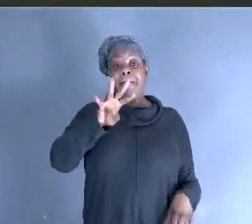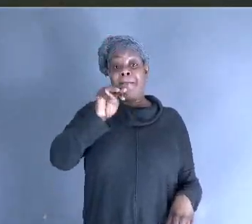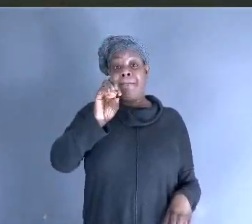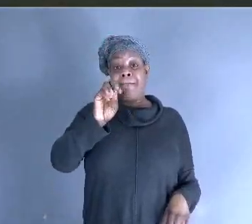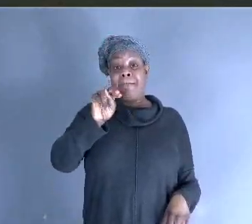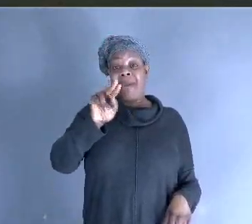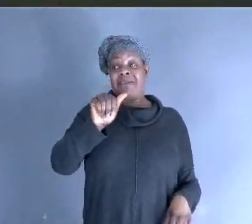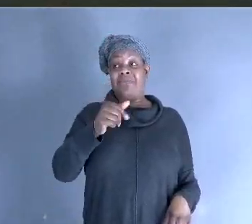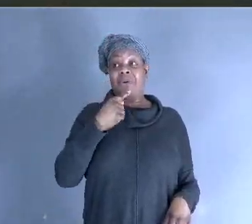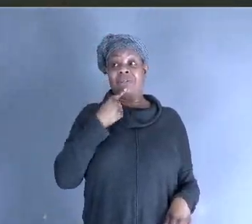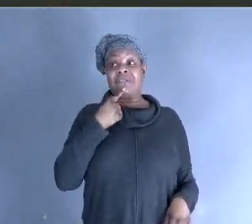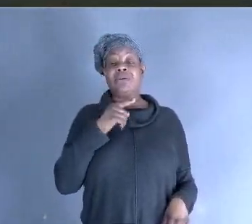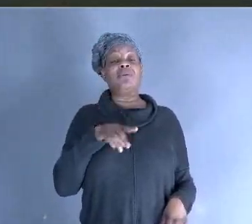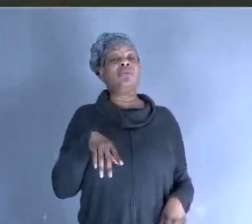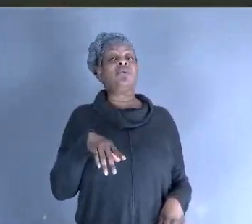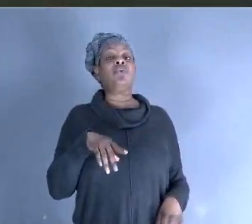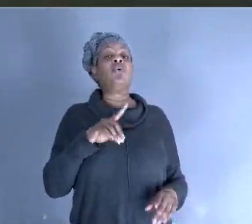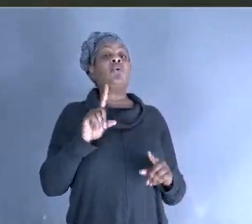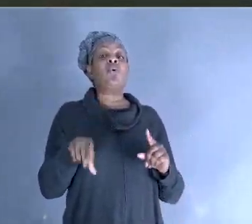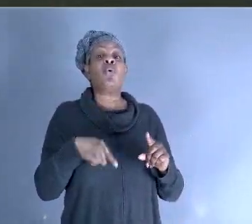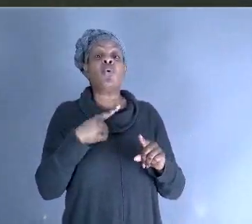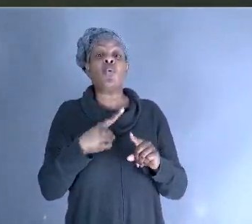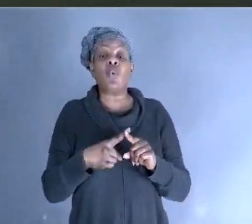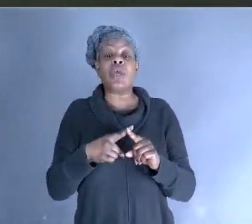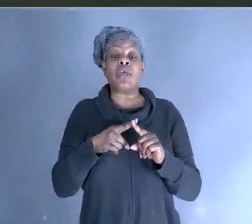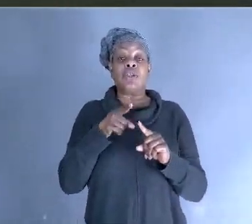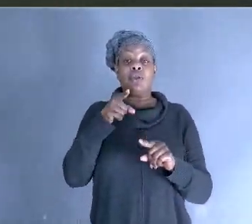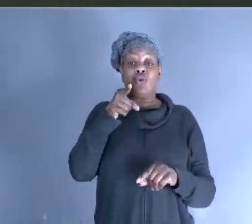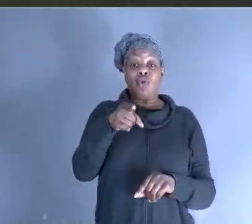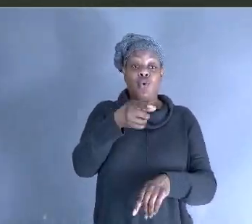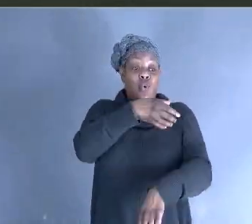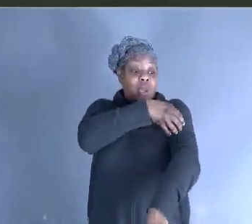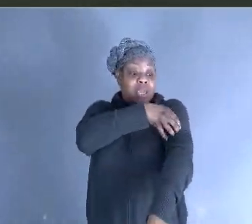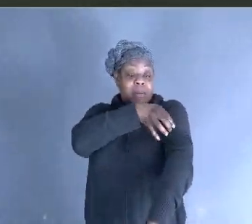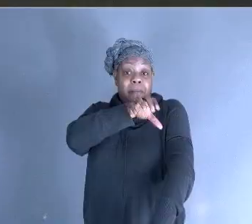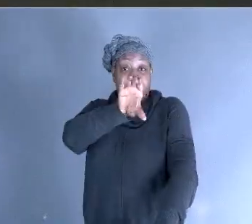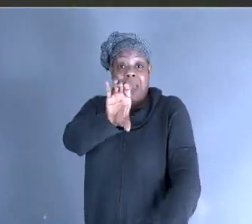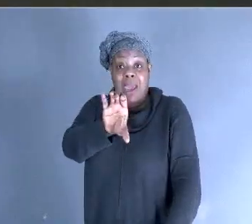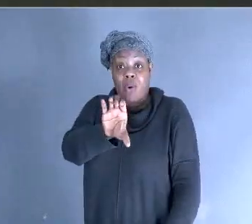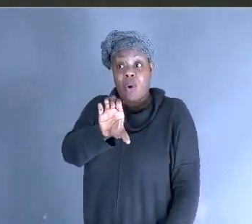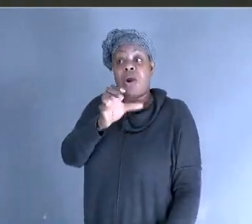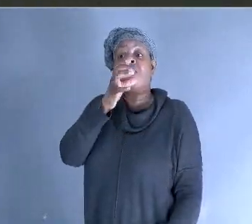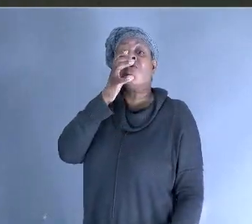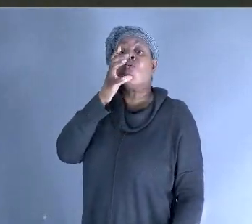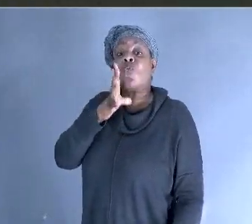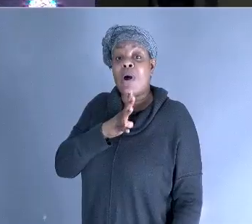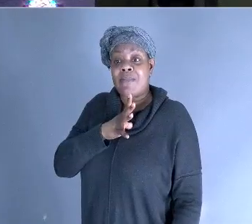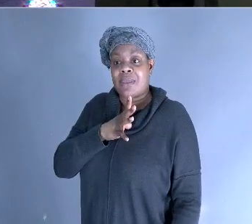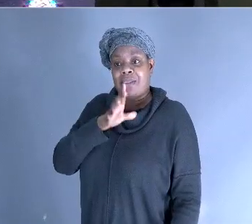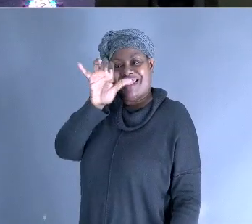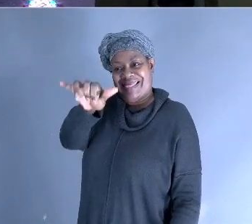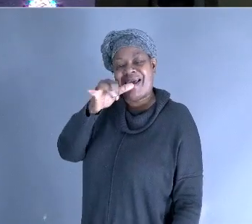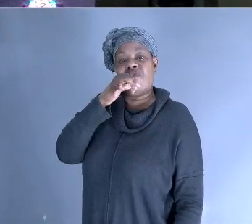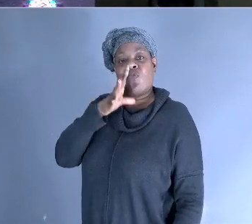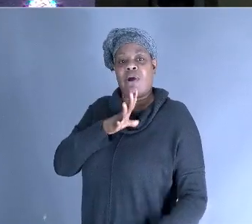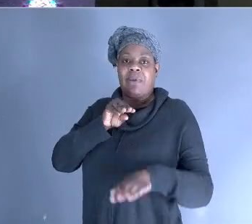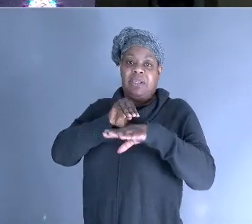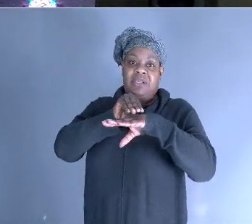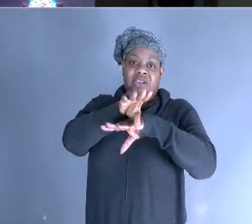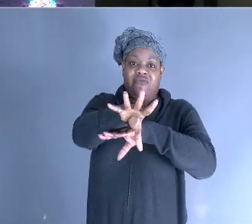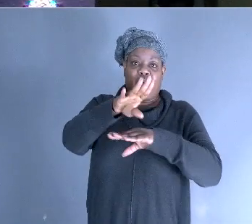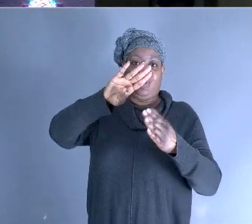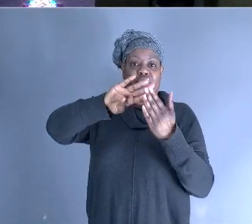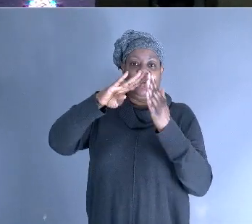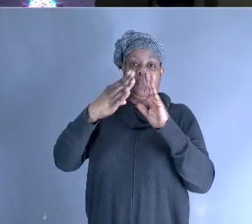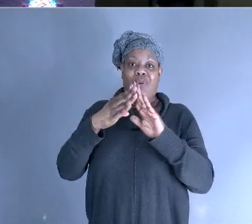hon you have to say this when you empower one woman you shape an entire community and